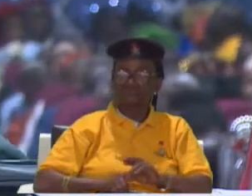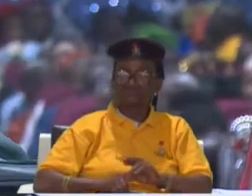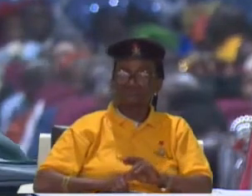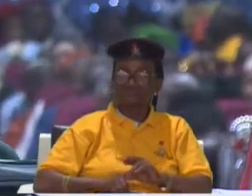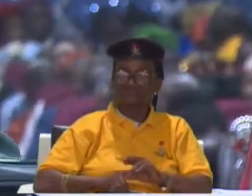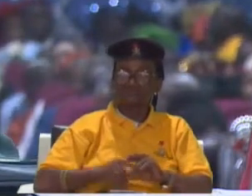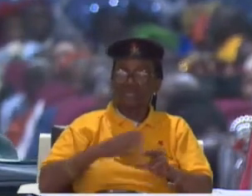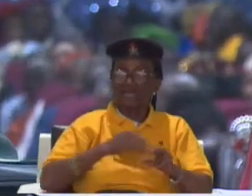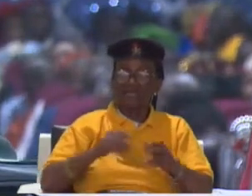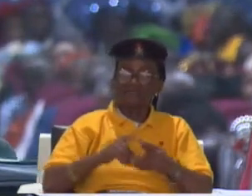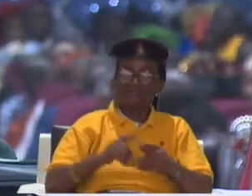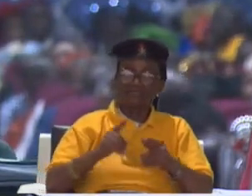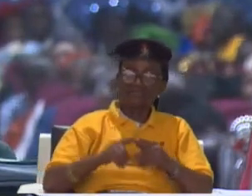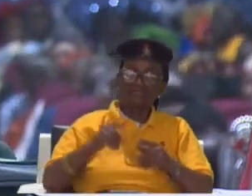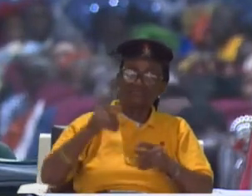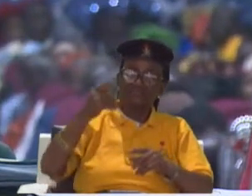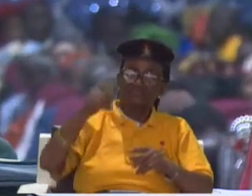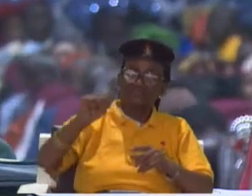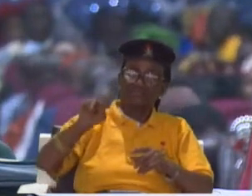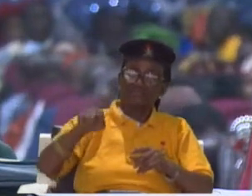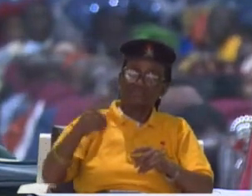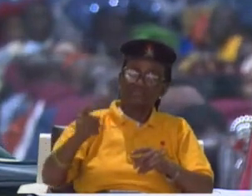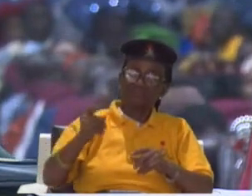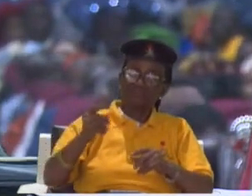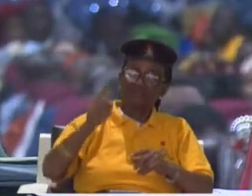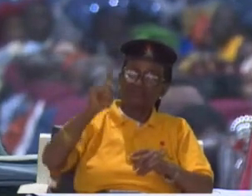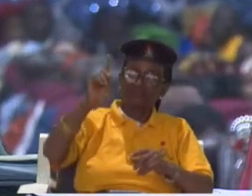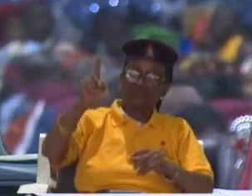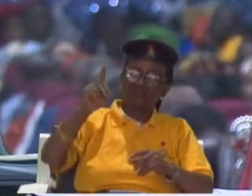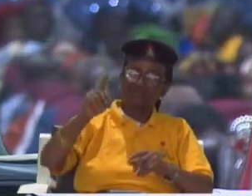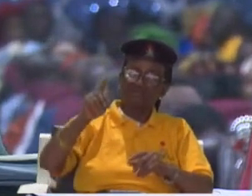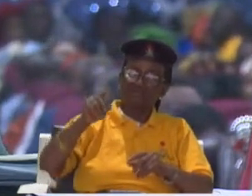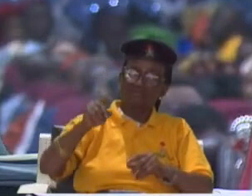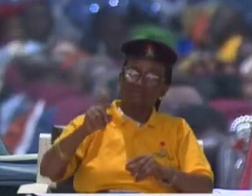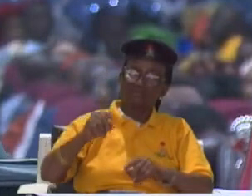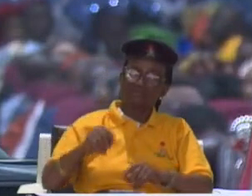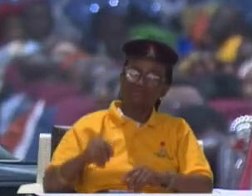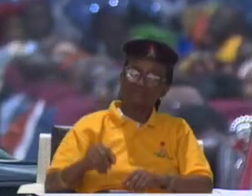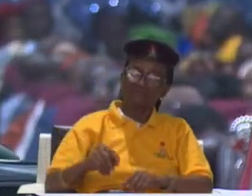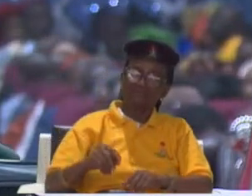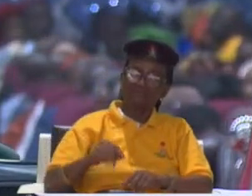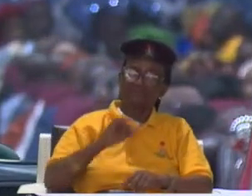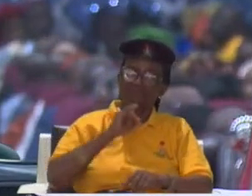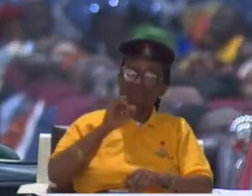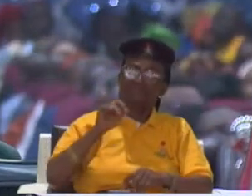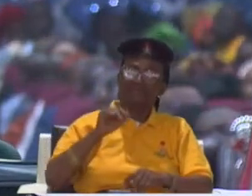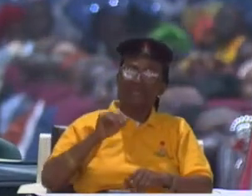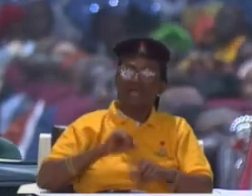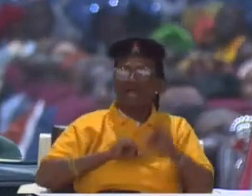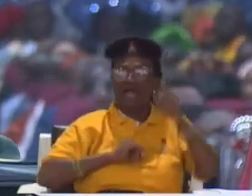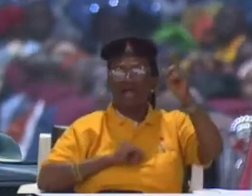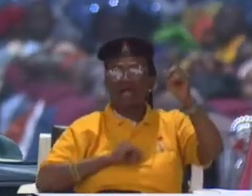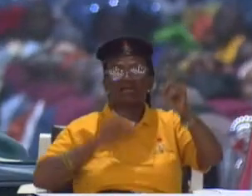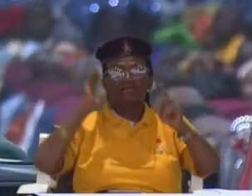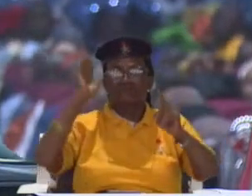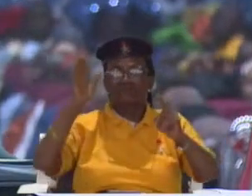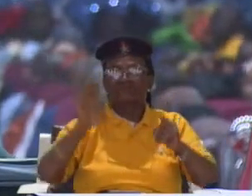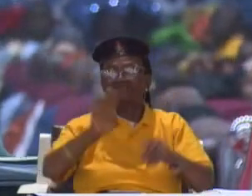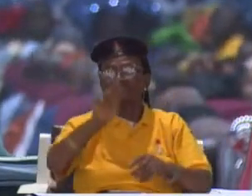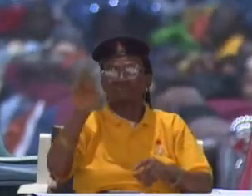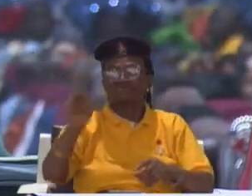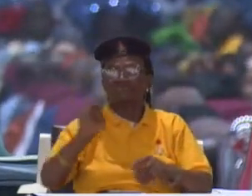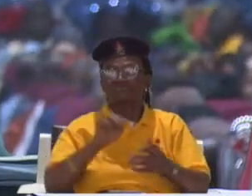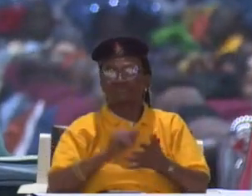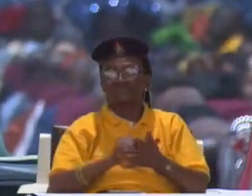And then the second one, the earth, ti a pe ni aye, he said, I will use it as my footstool. Pe ohun o